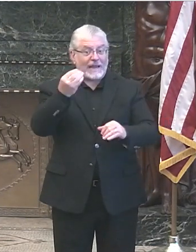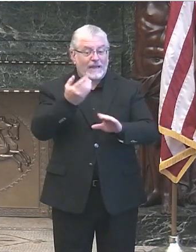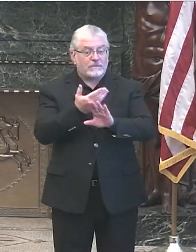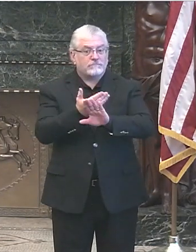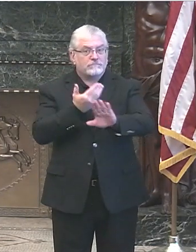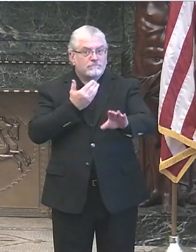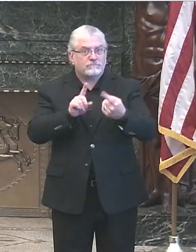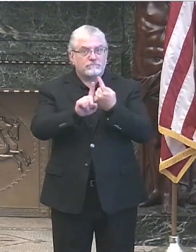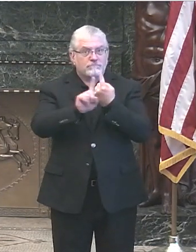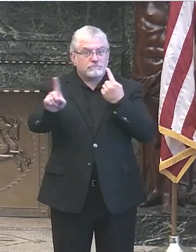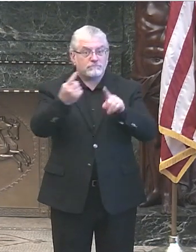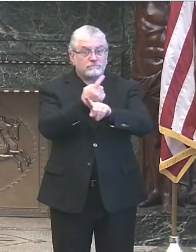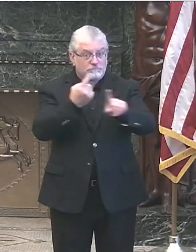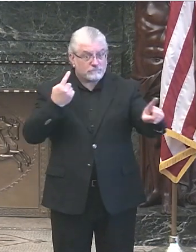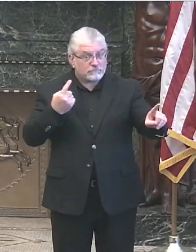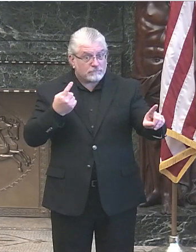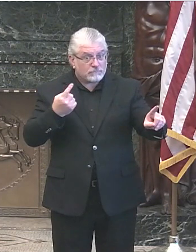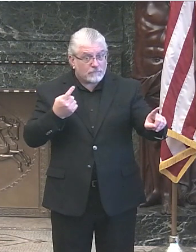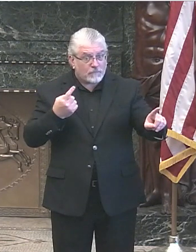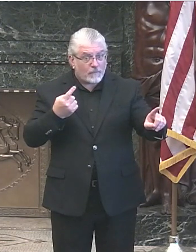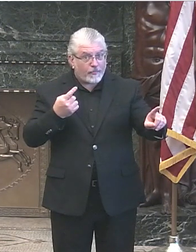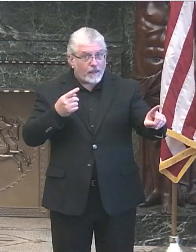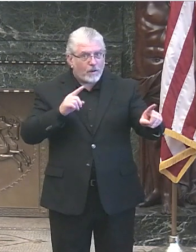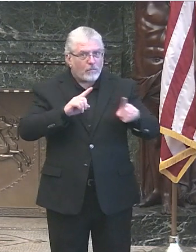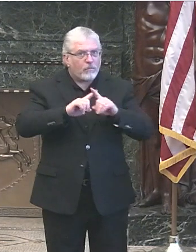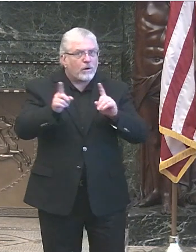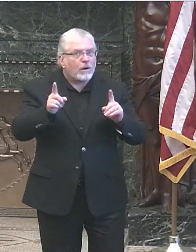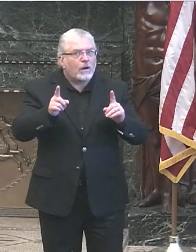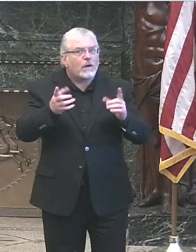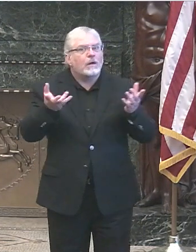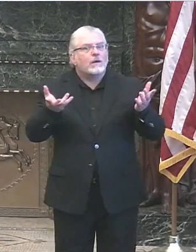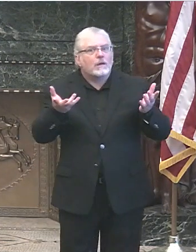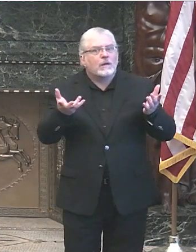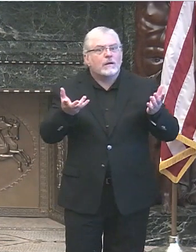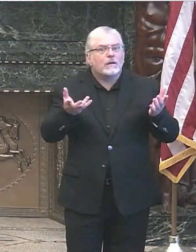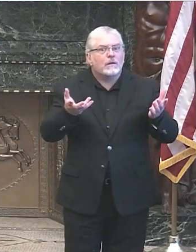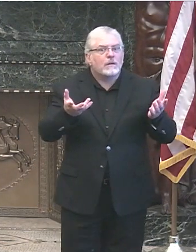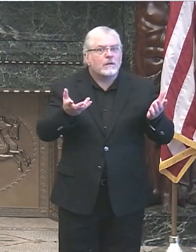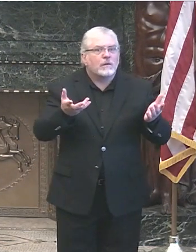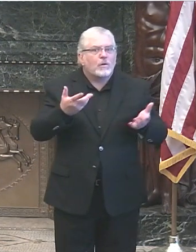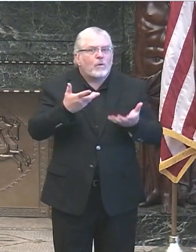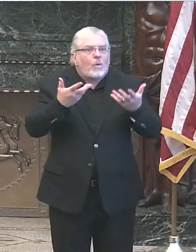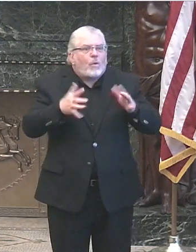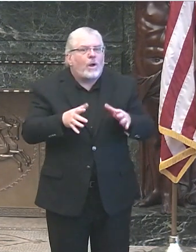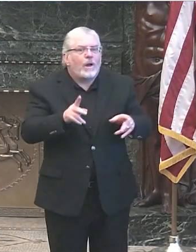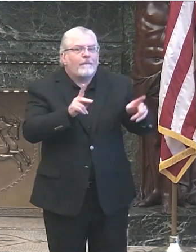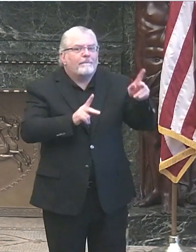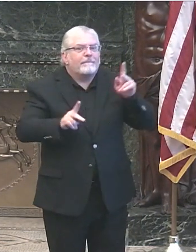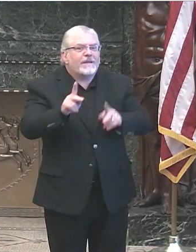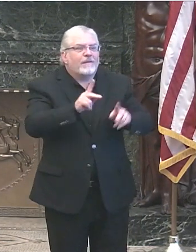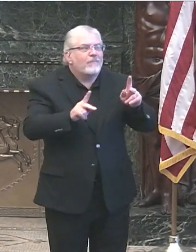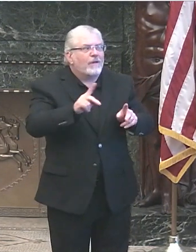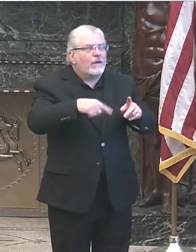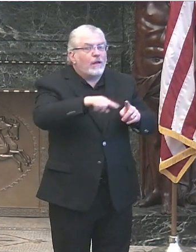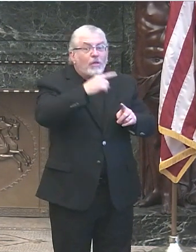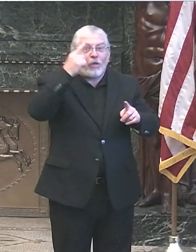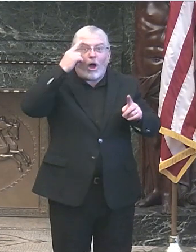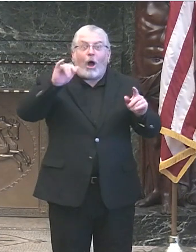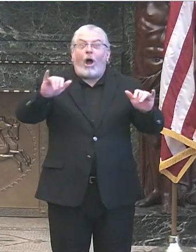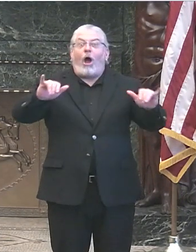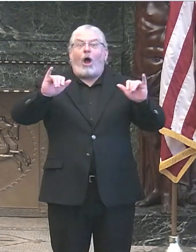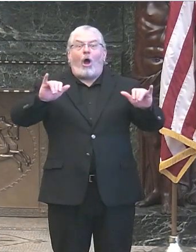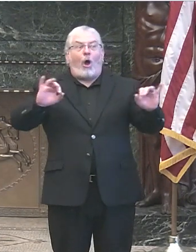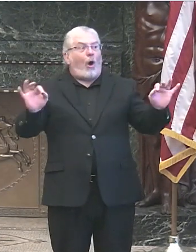and there's a second wave of spread, especially among low-income communities? I do think it is important that people take